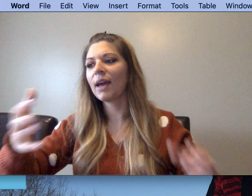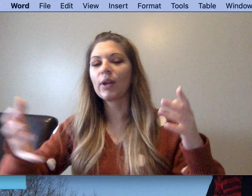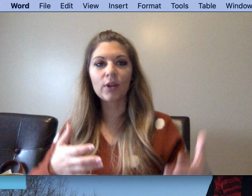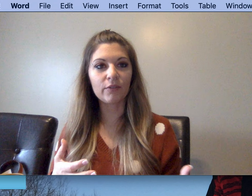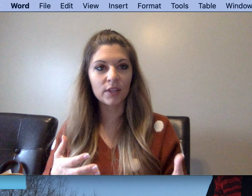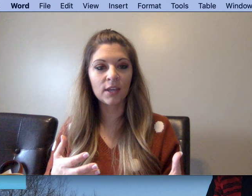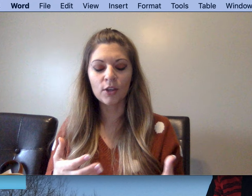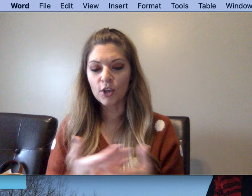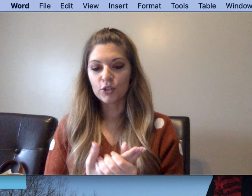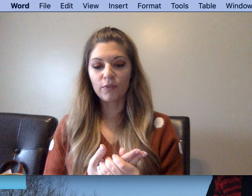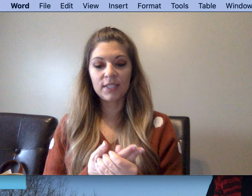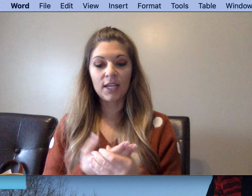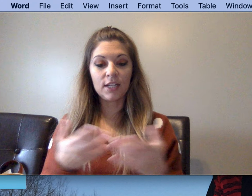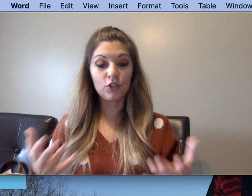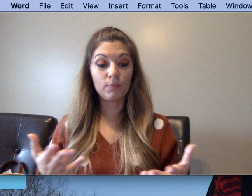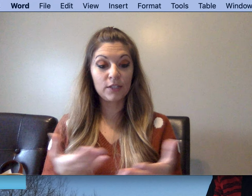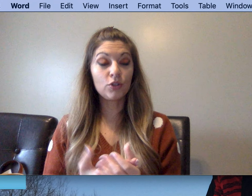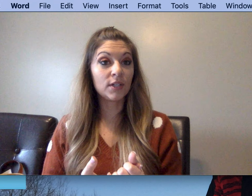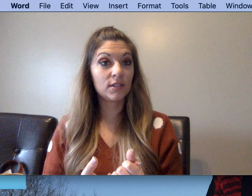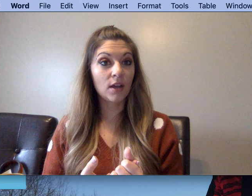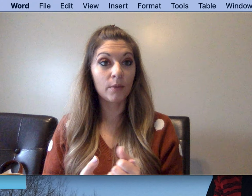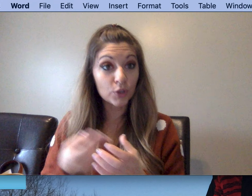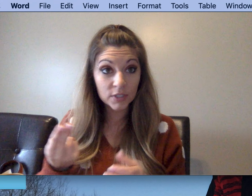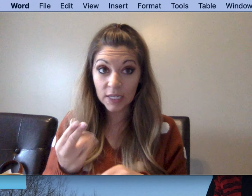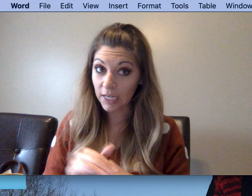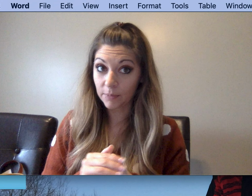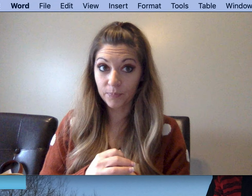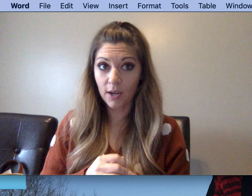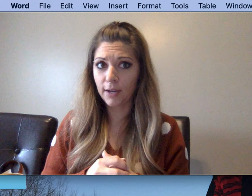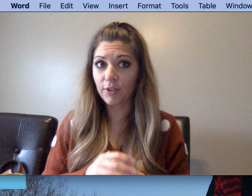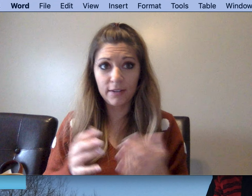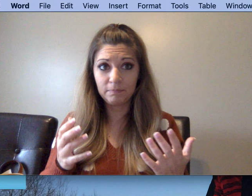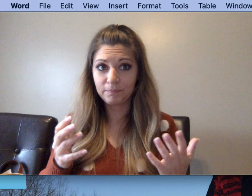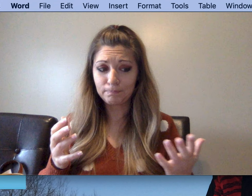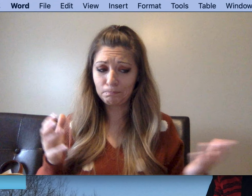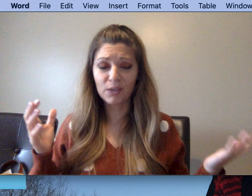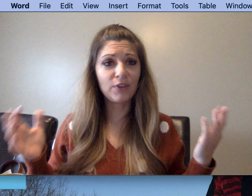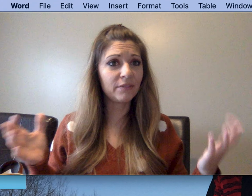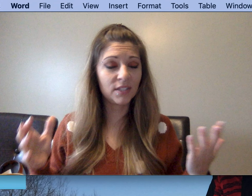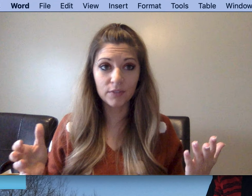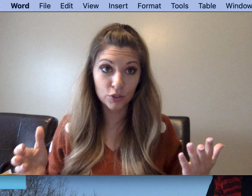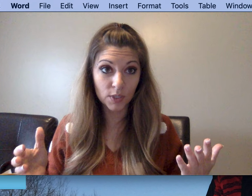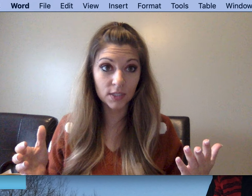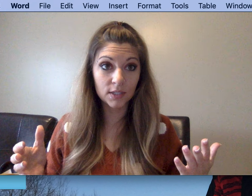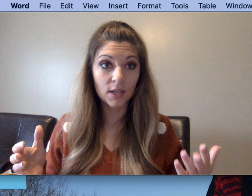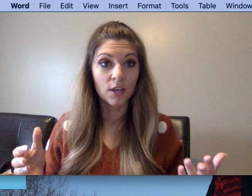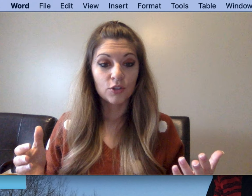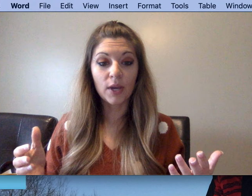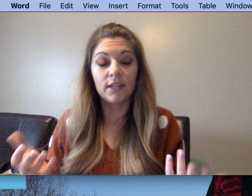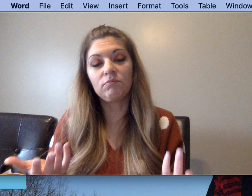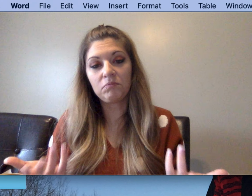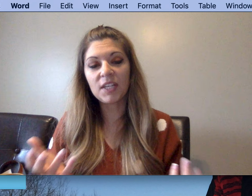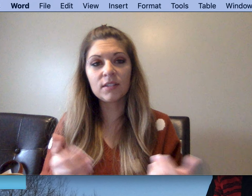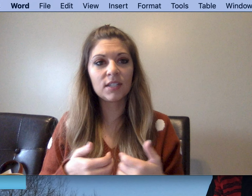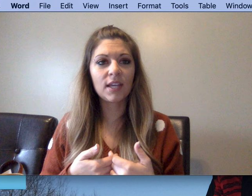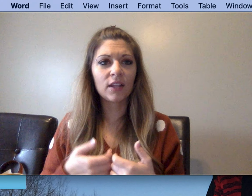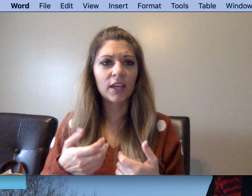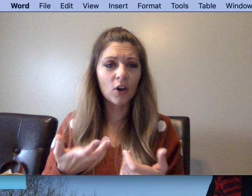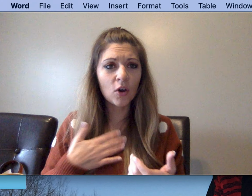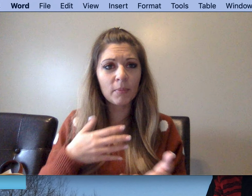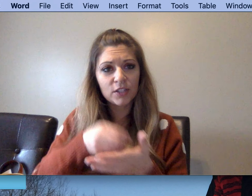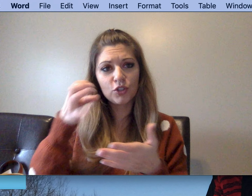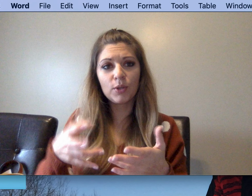there and count out everything. So if I said in my students, Thursday night, I have like 5 to 7 students. So I could easily